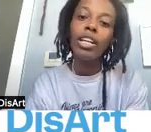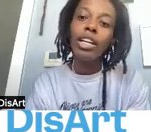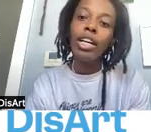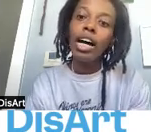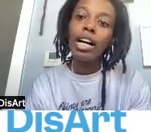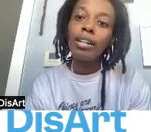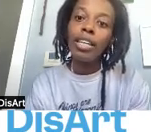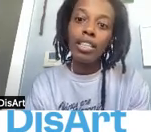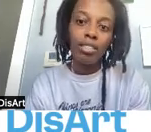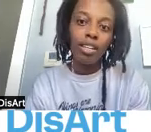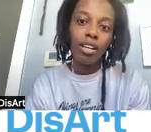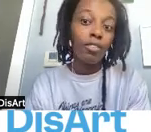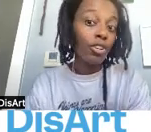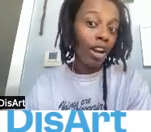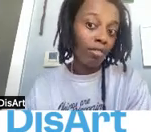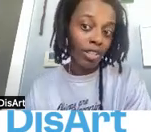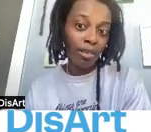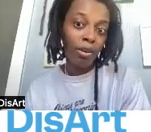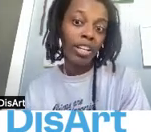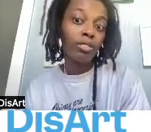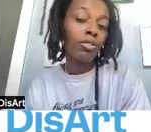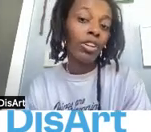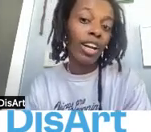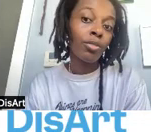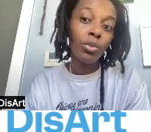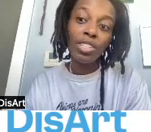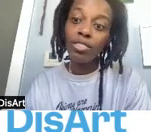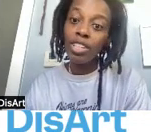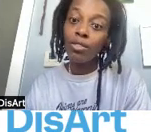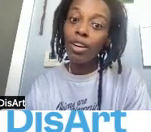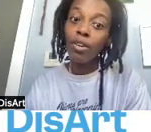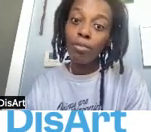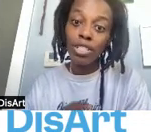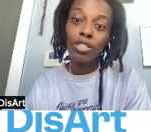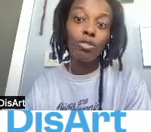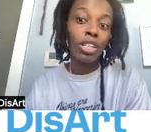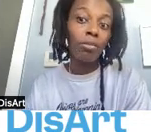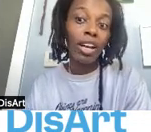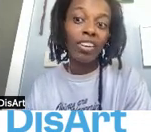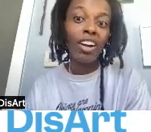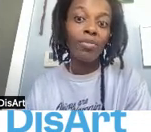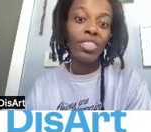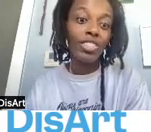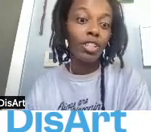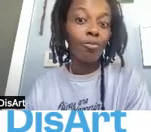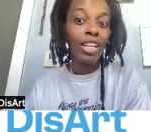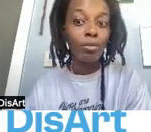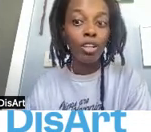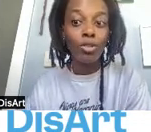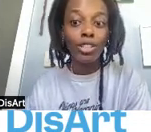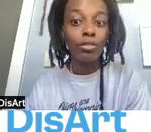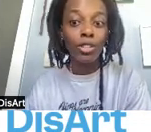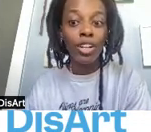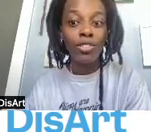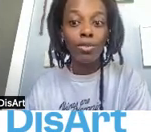Park. It's a photograph of Hartside Park in the foreground with downtown Grand Rapids looming in the background. There is a lone